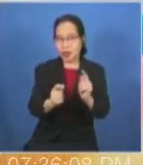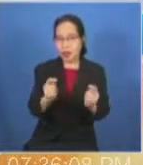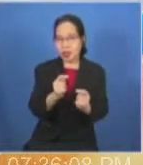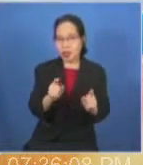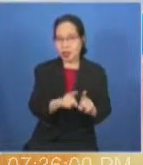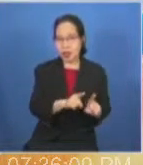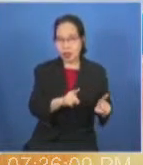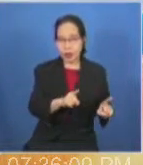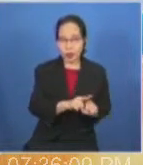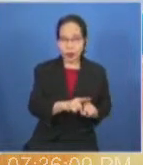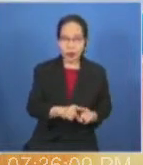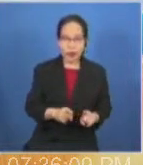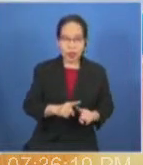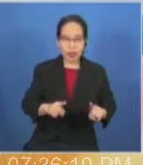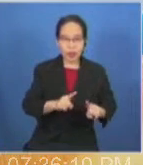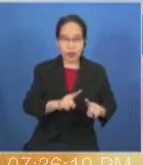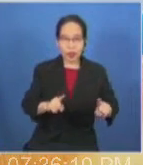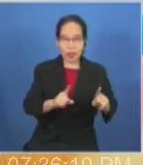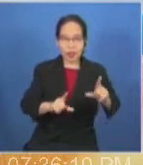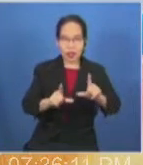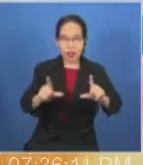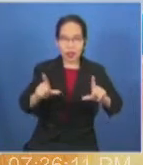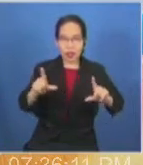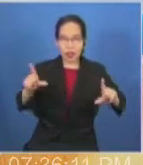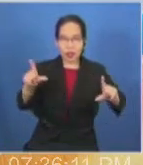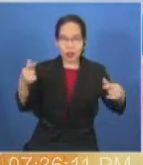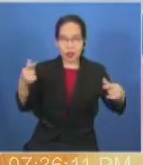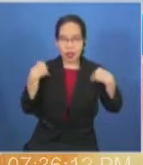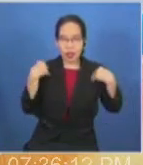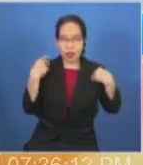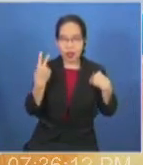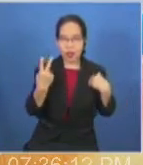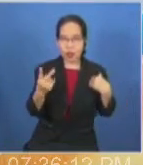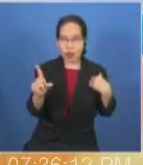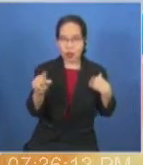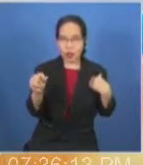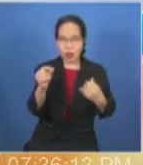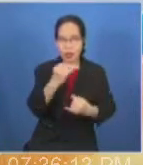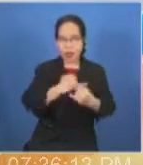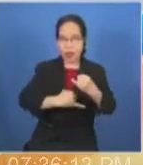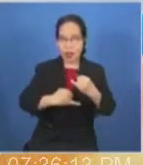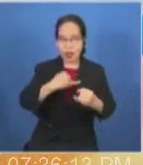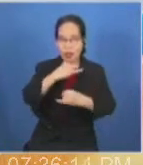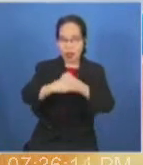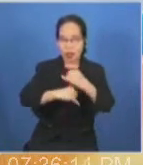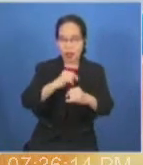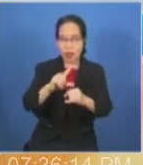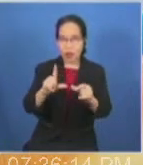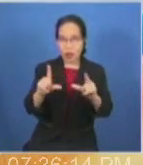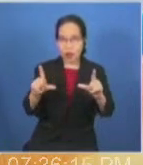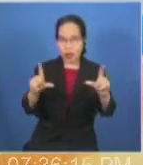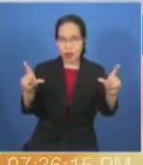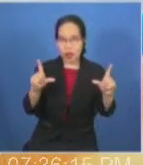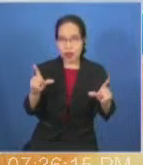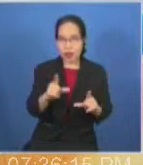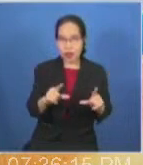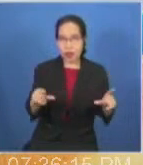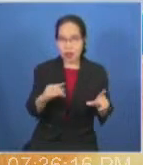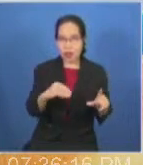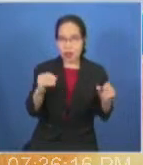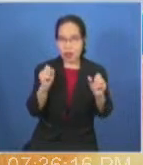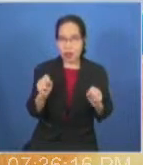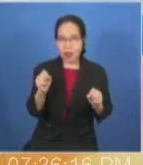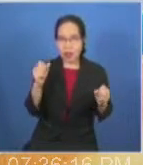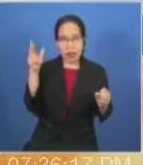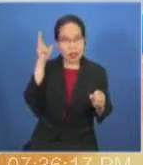Standard Time. This is also translated into different languages. We have 20 international